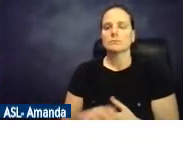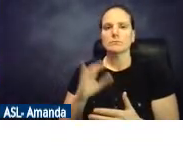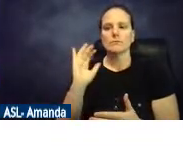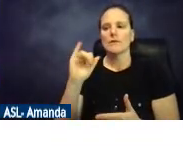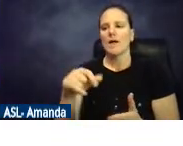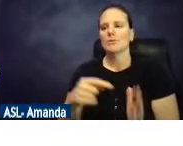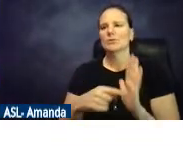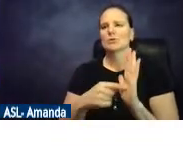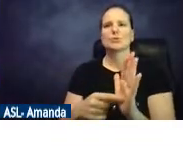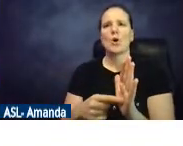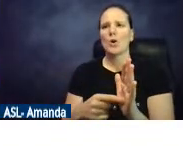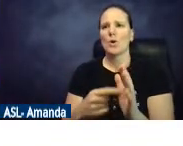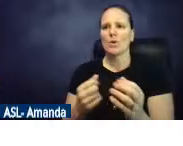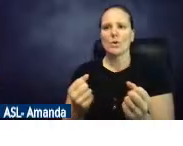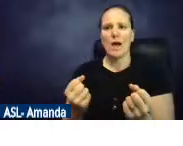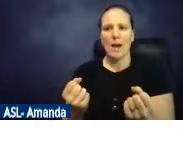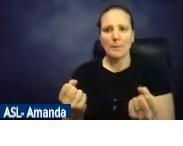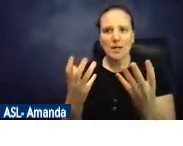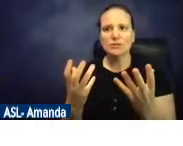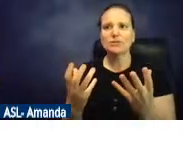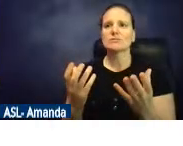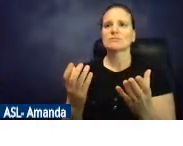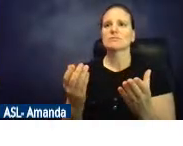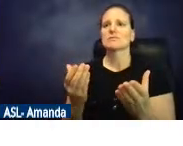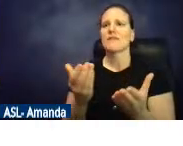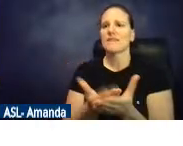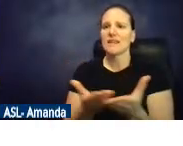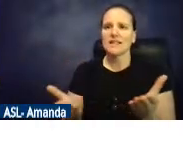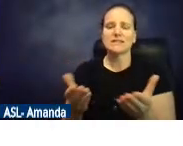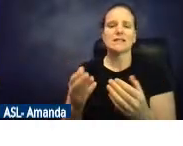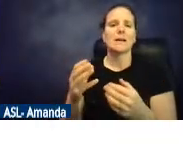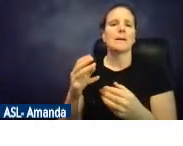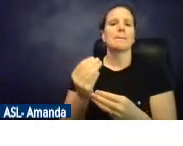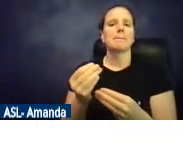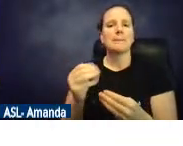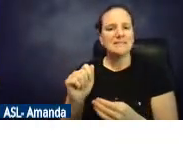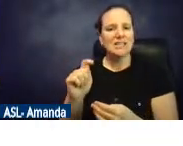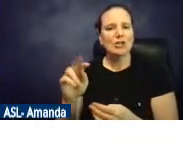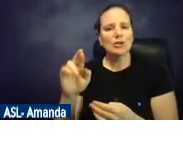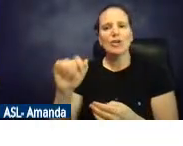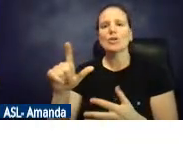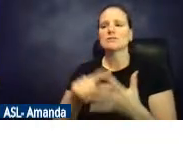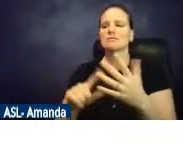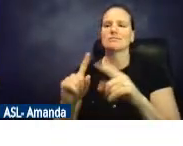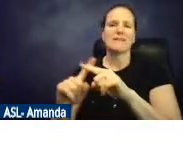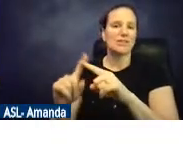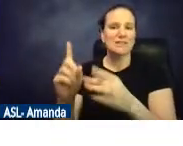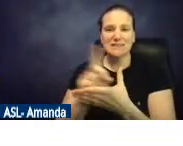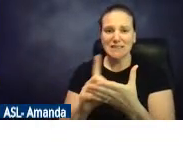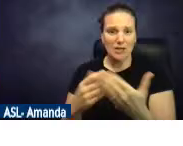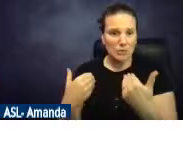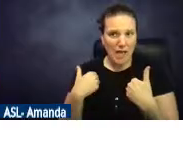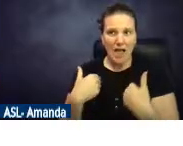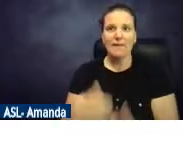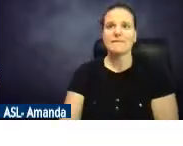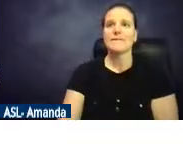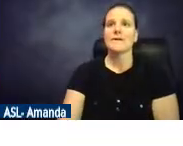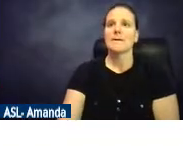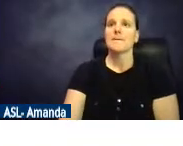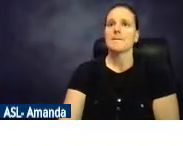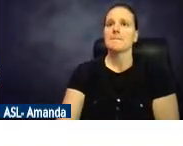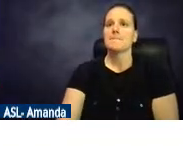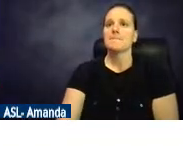the quantities, the materials, the type of design that we have. We will then